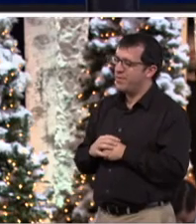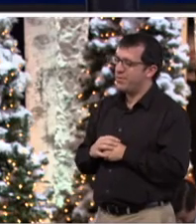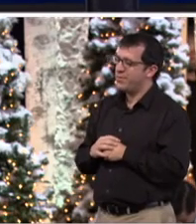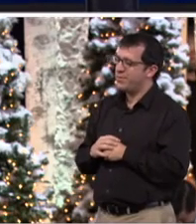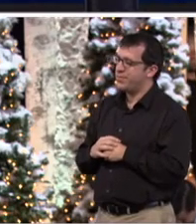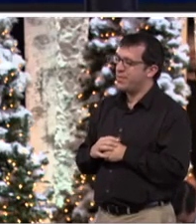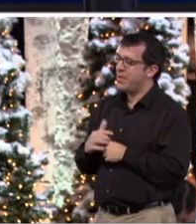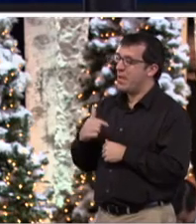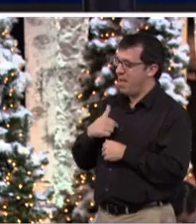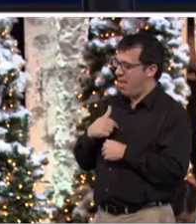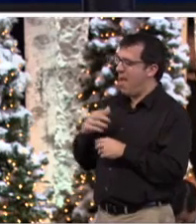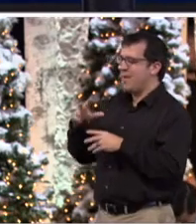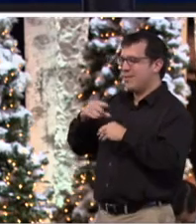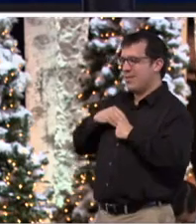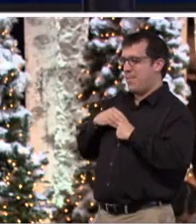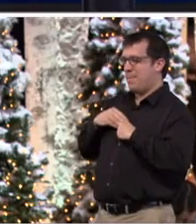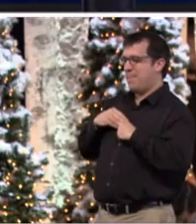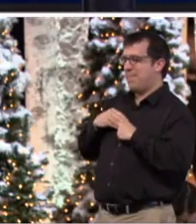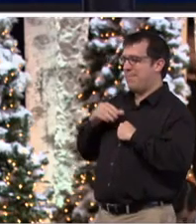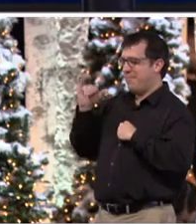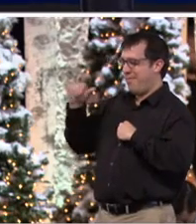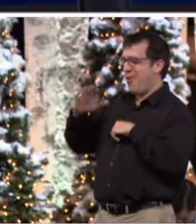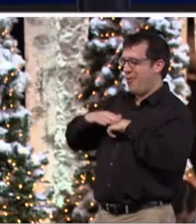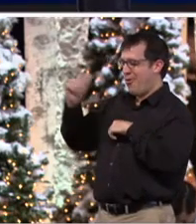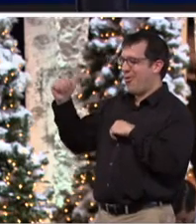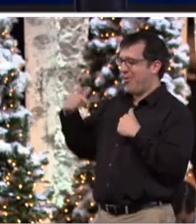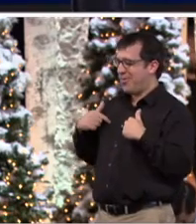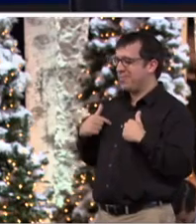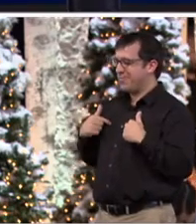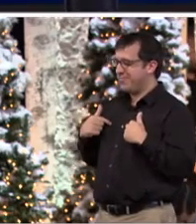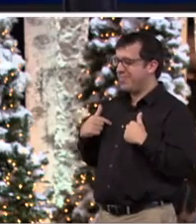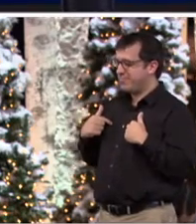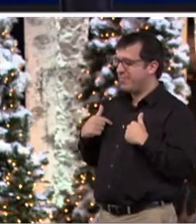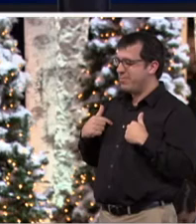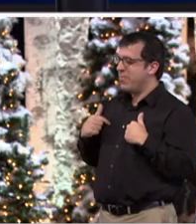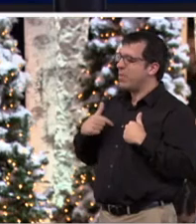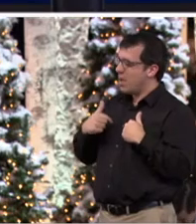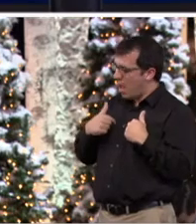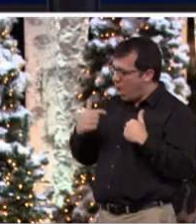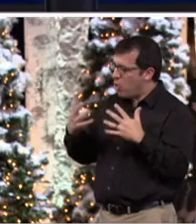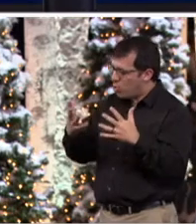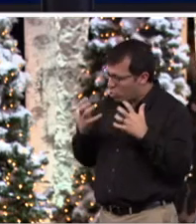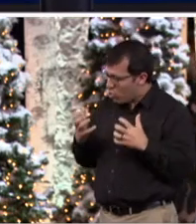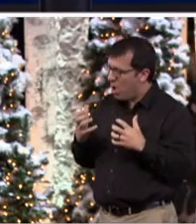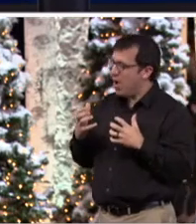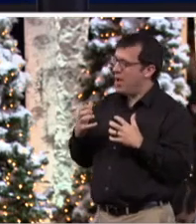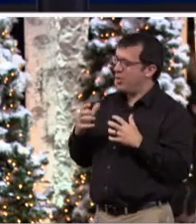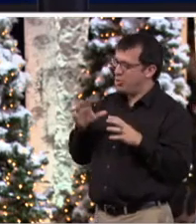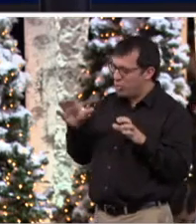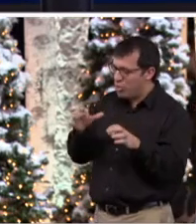I accept my calling. And I want to be what you made me to be.